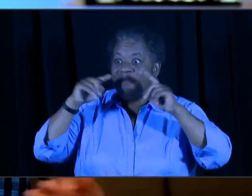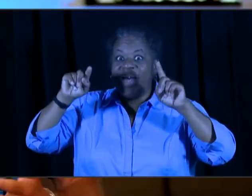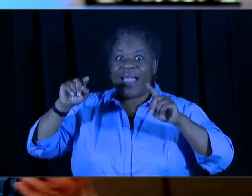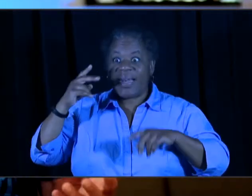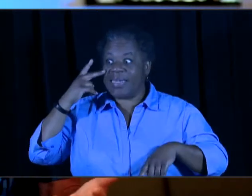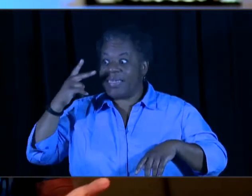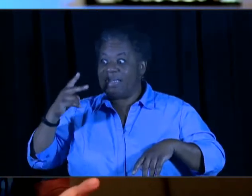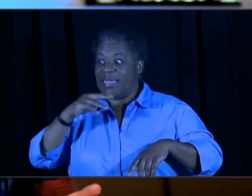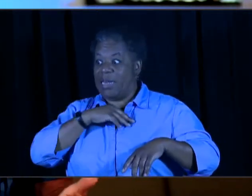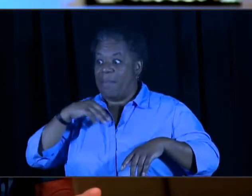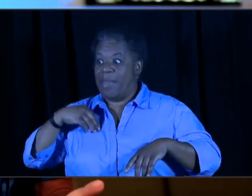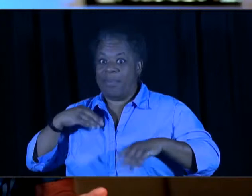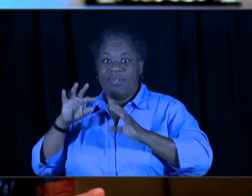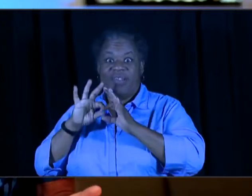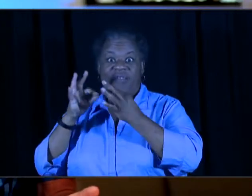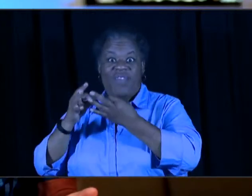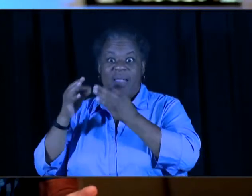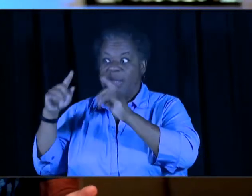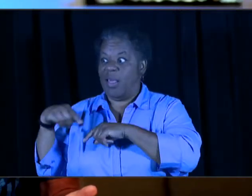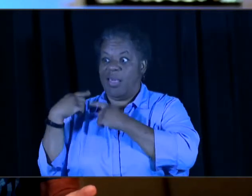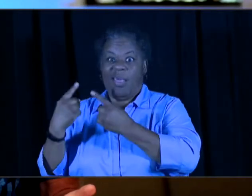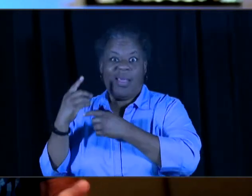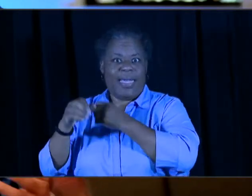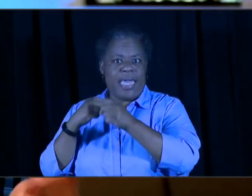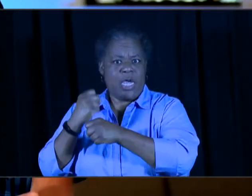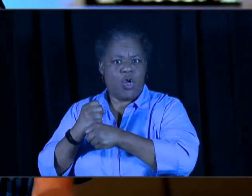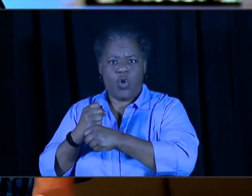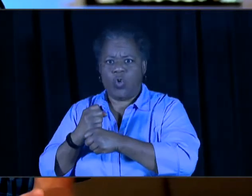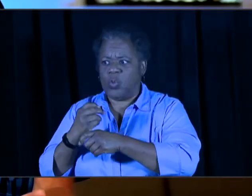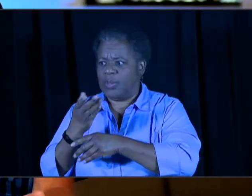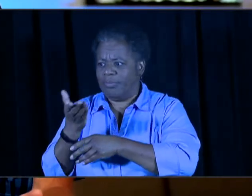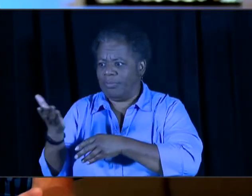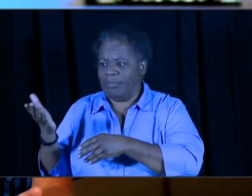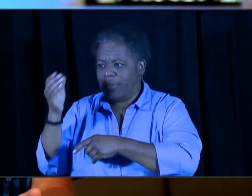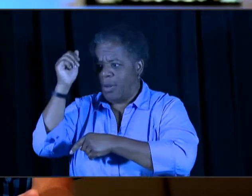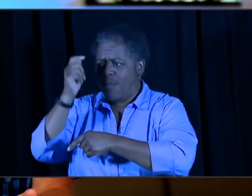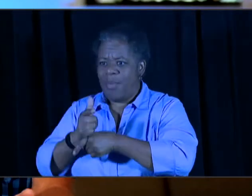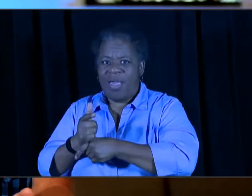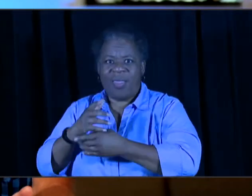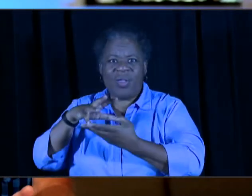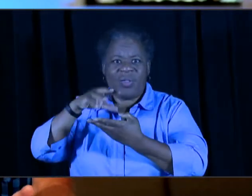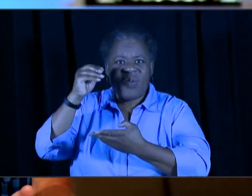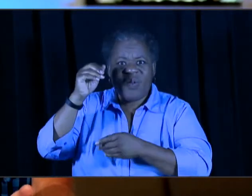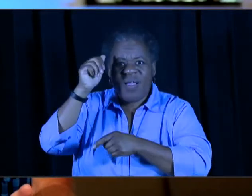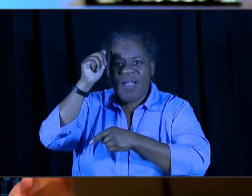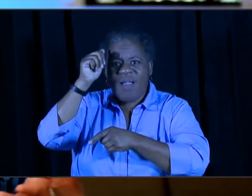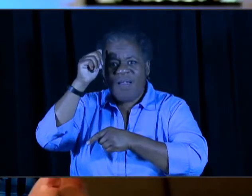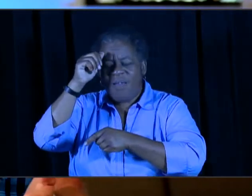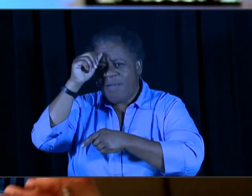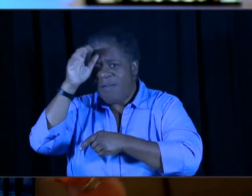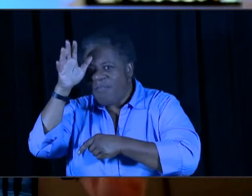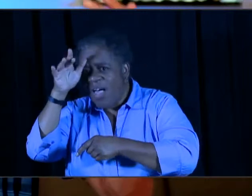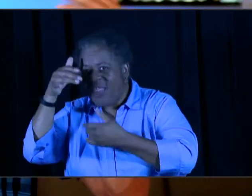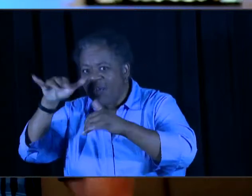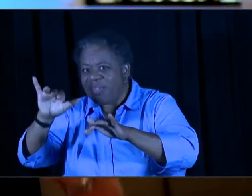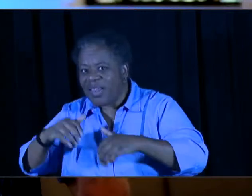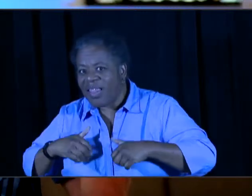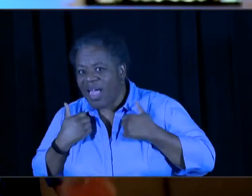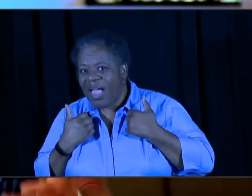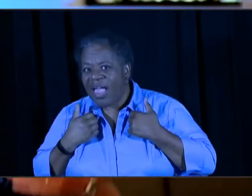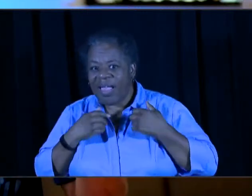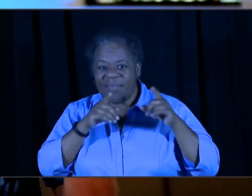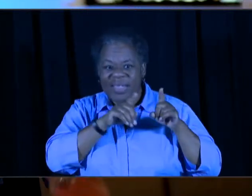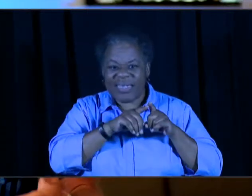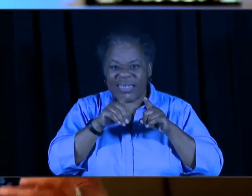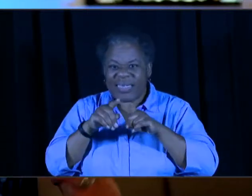of his family after all these years and learning that his father's still alive. At the same time, those